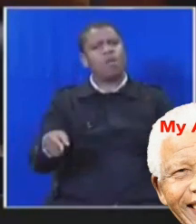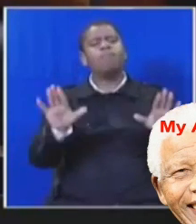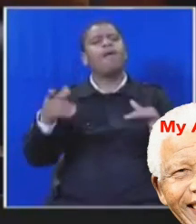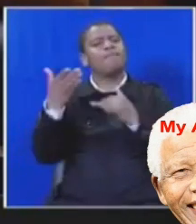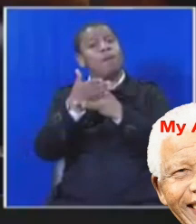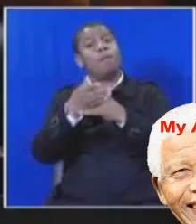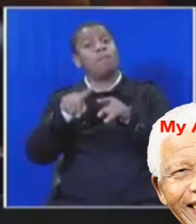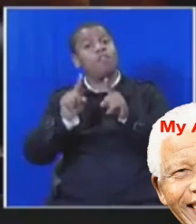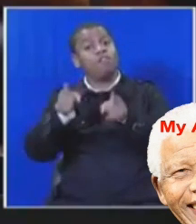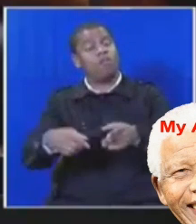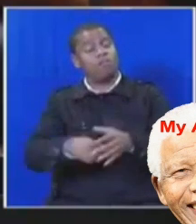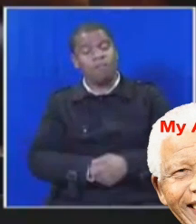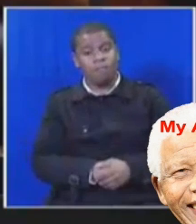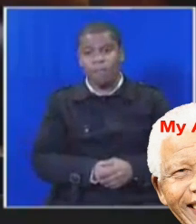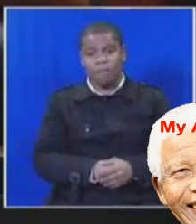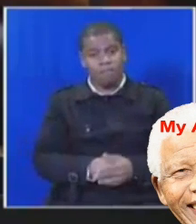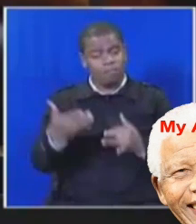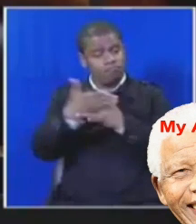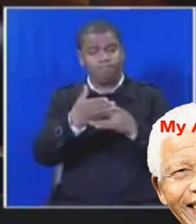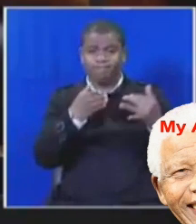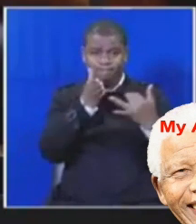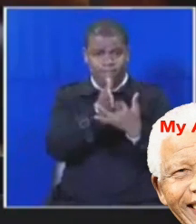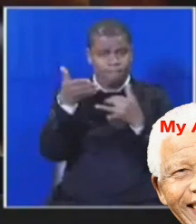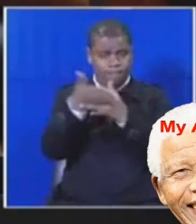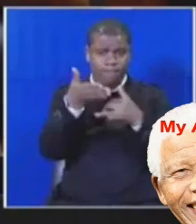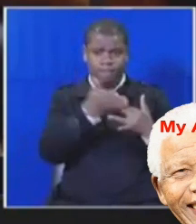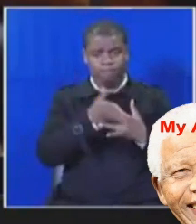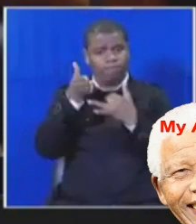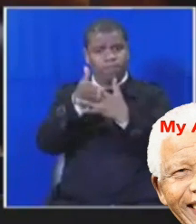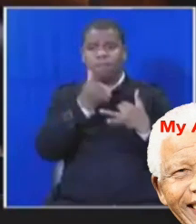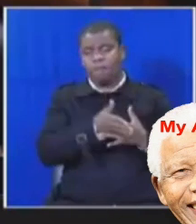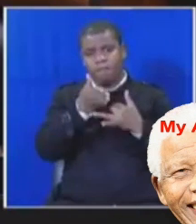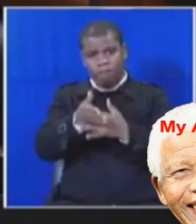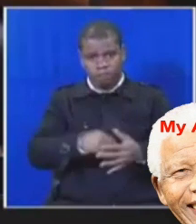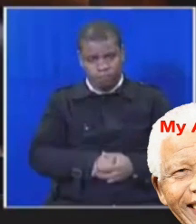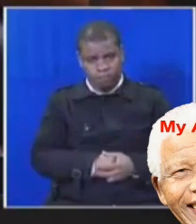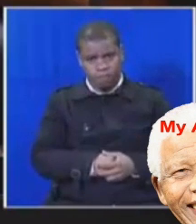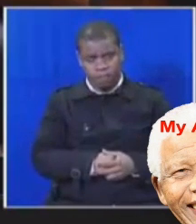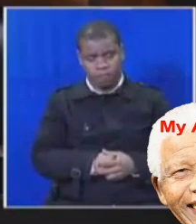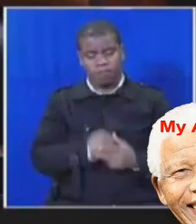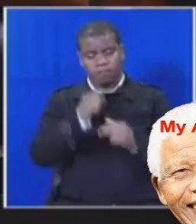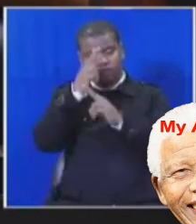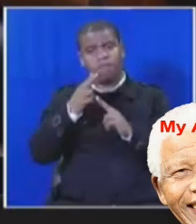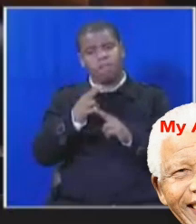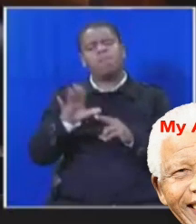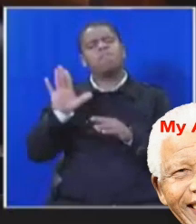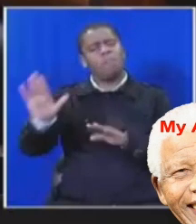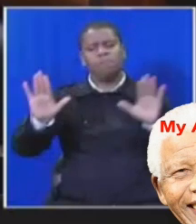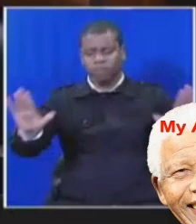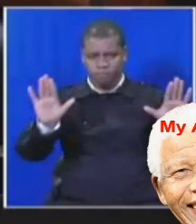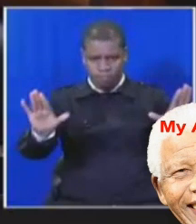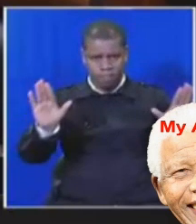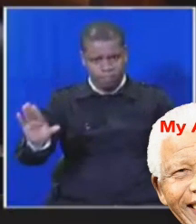Chair. Honorable member. Honorable Bongo. You must withdraw that. Honorable the Bongo. CIC or 60 million Order, is not honorable true.